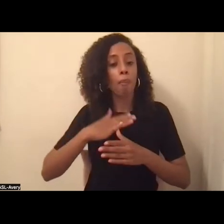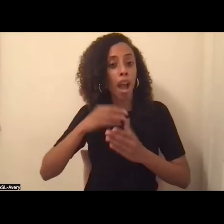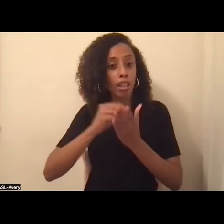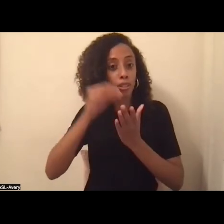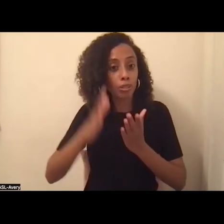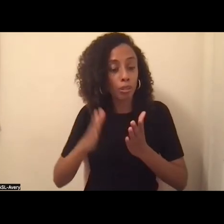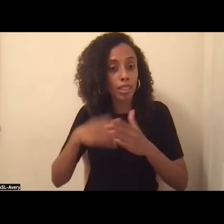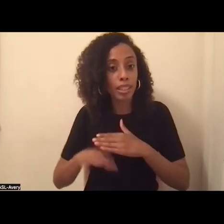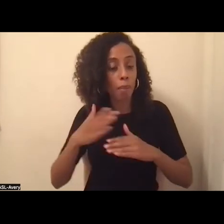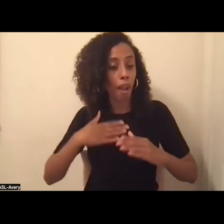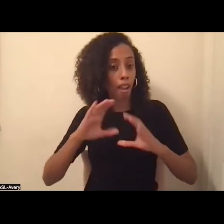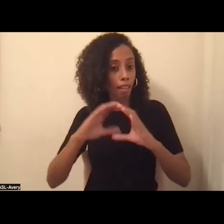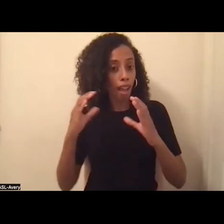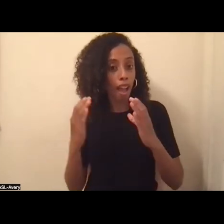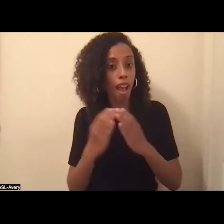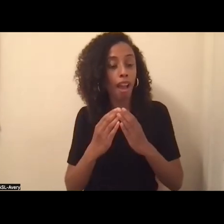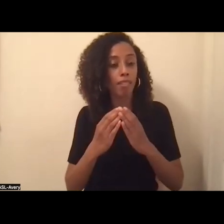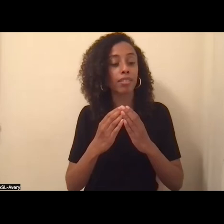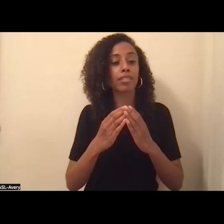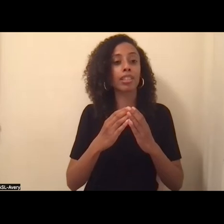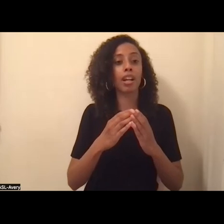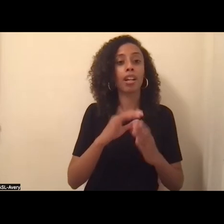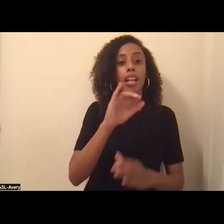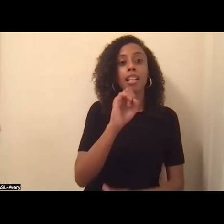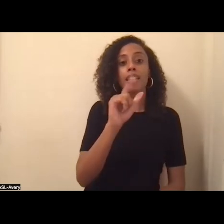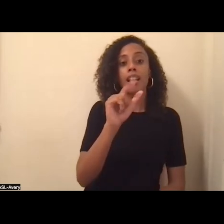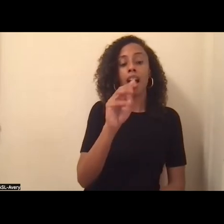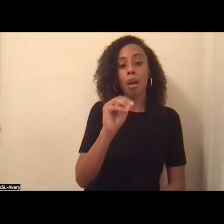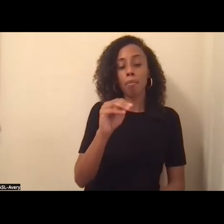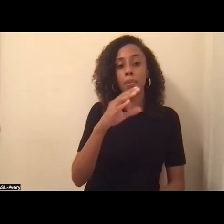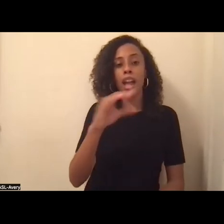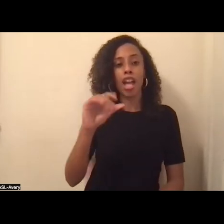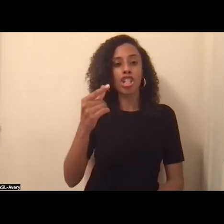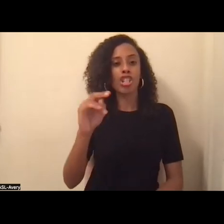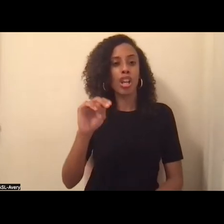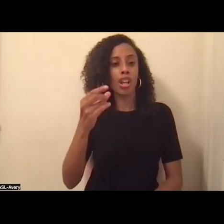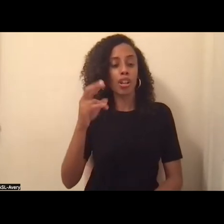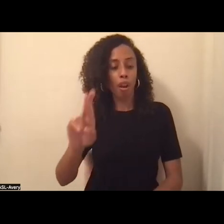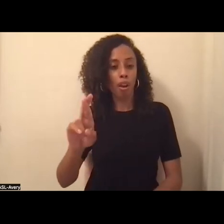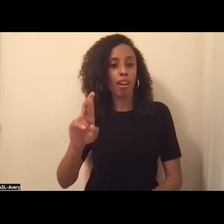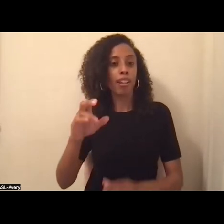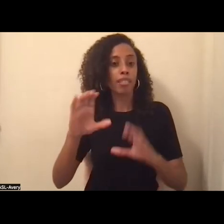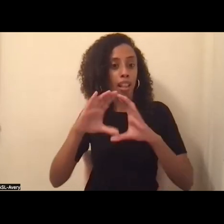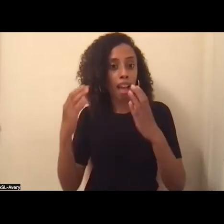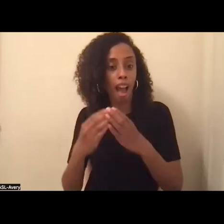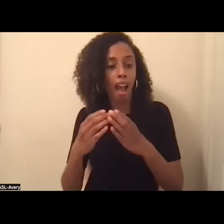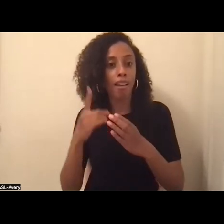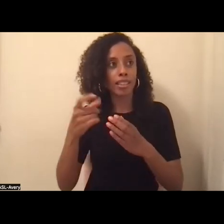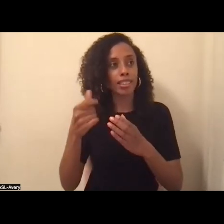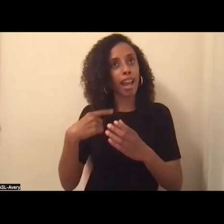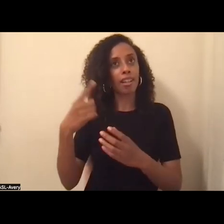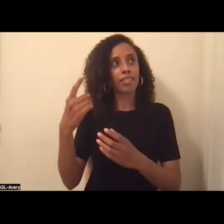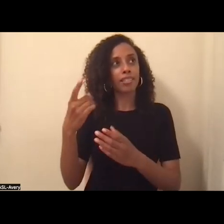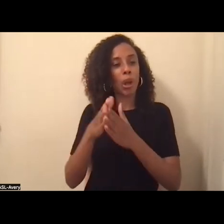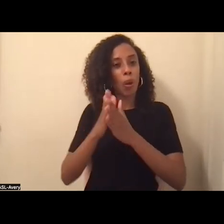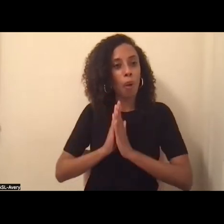in my class on Islam and gender kind of waylaid me with a request to just continue.